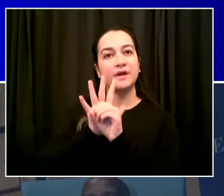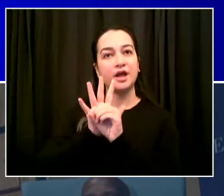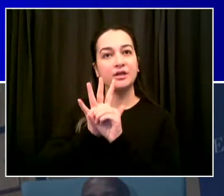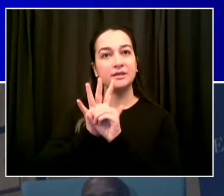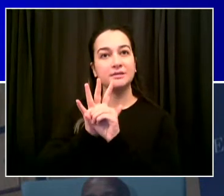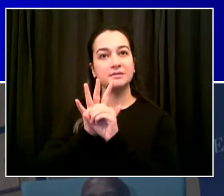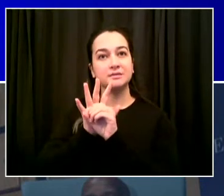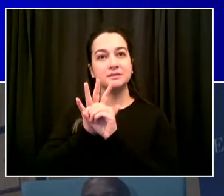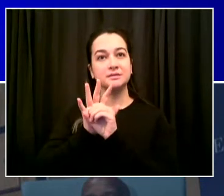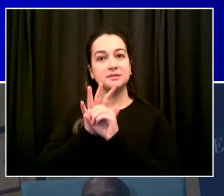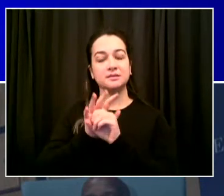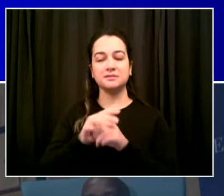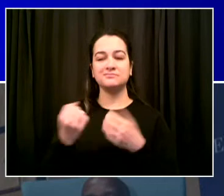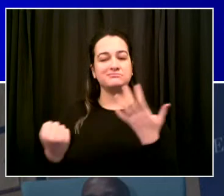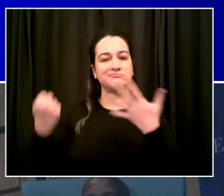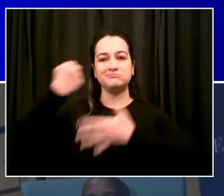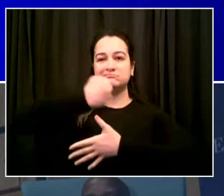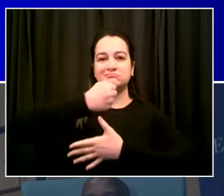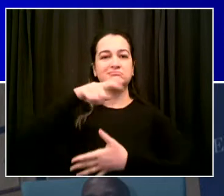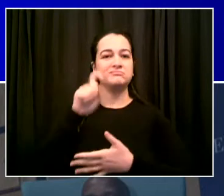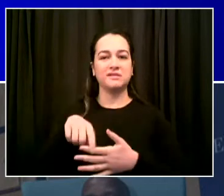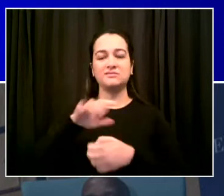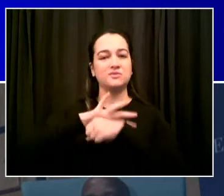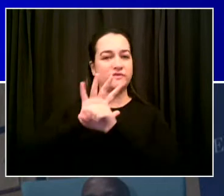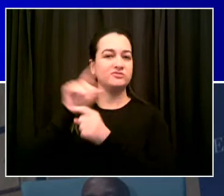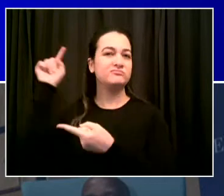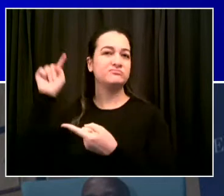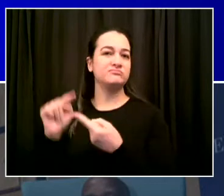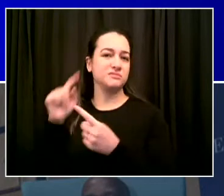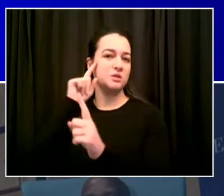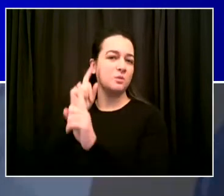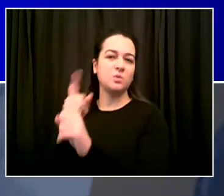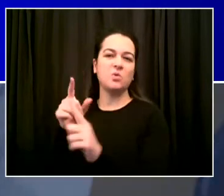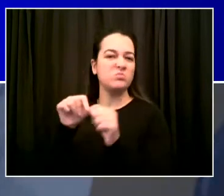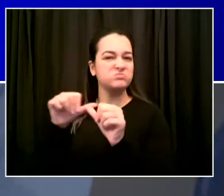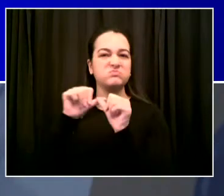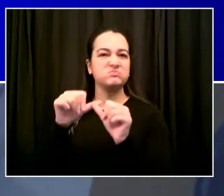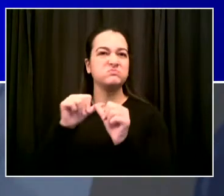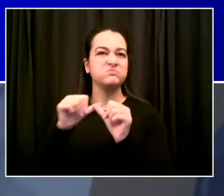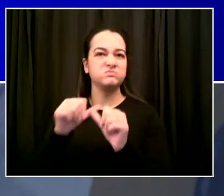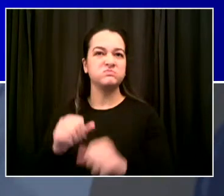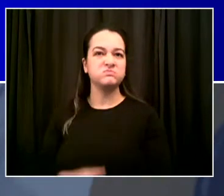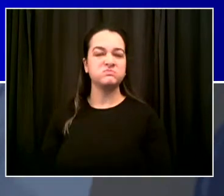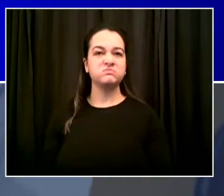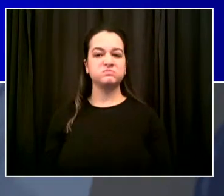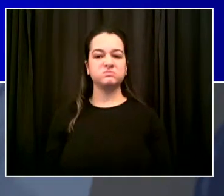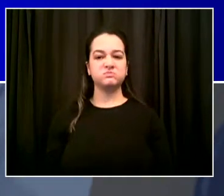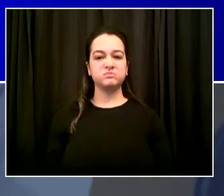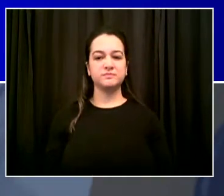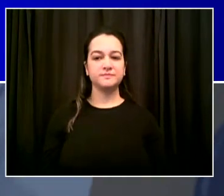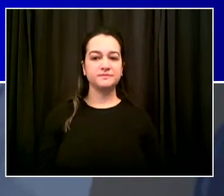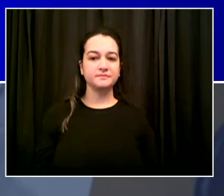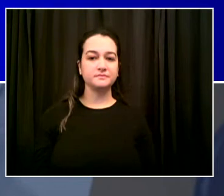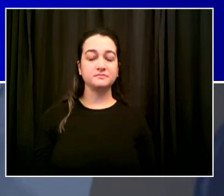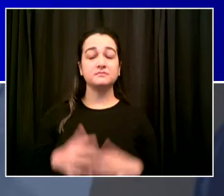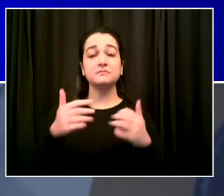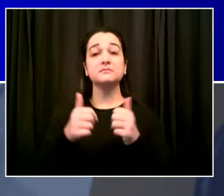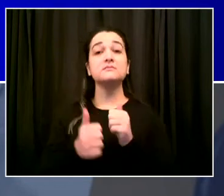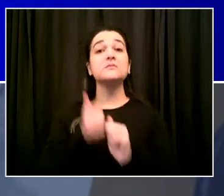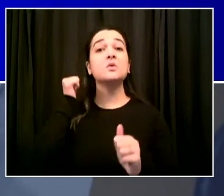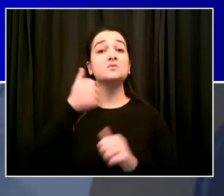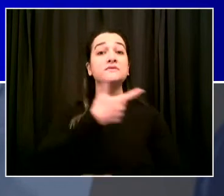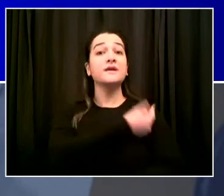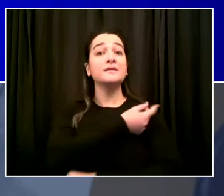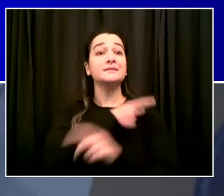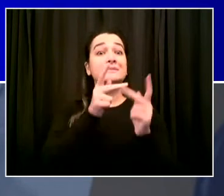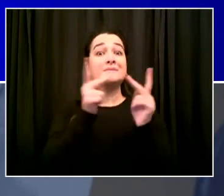we've gotten past the storm. That's the vast majority of our sites. Now, some sites are not yet fully open because of lack of supply, not